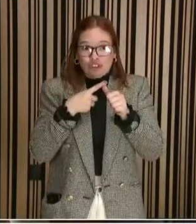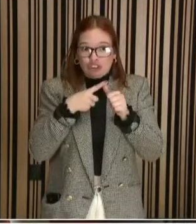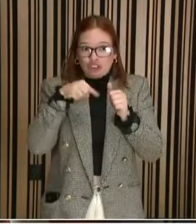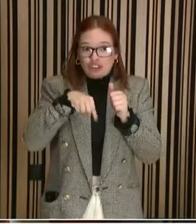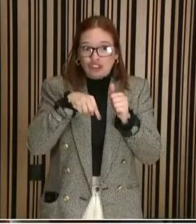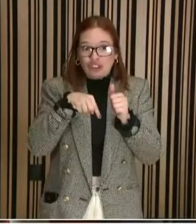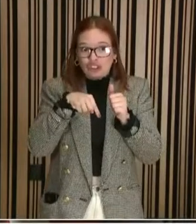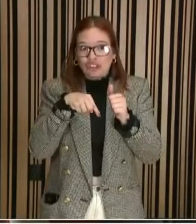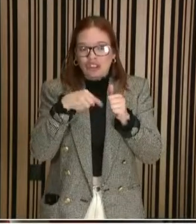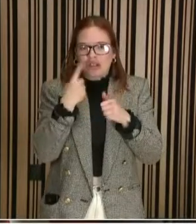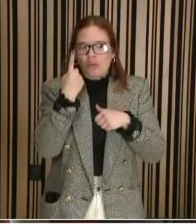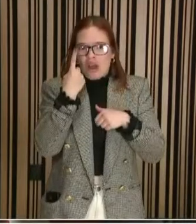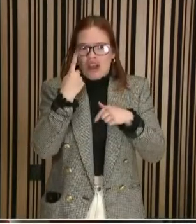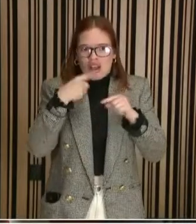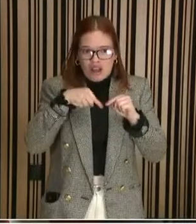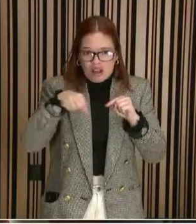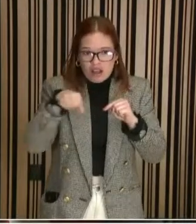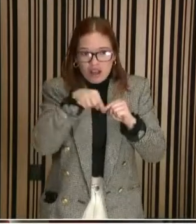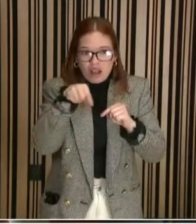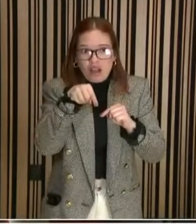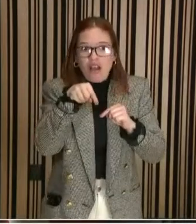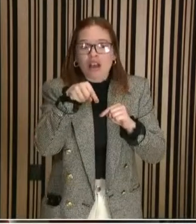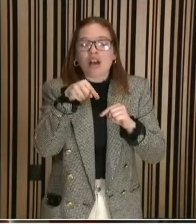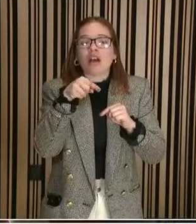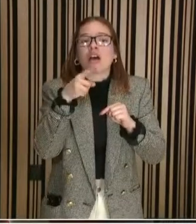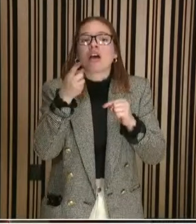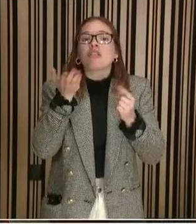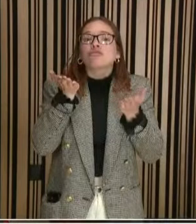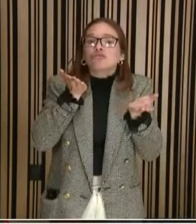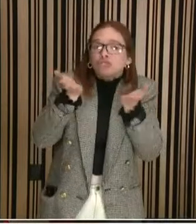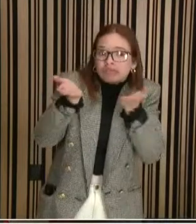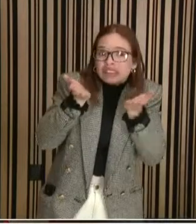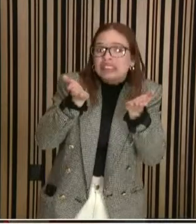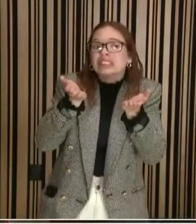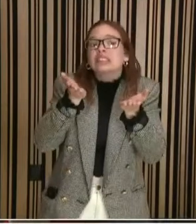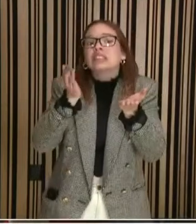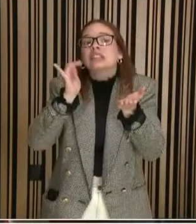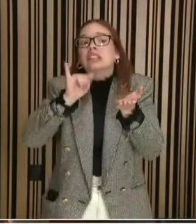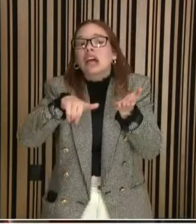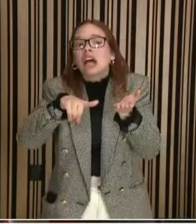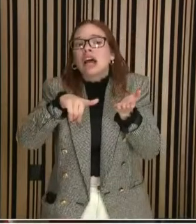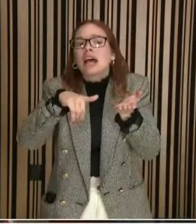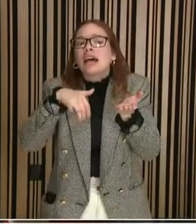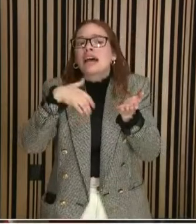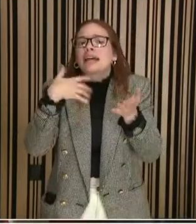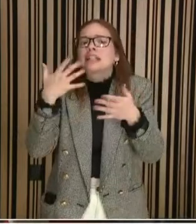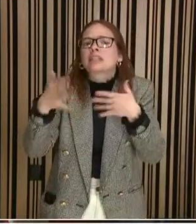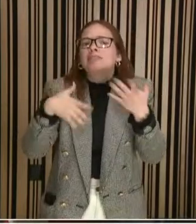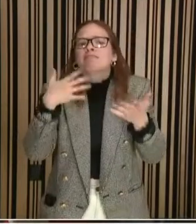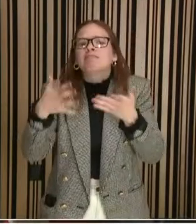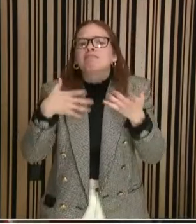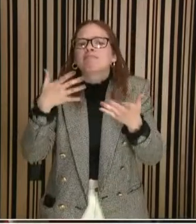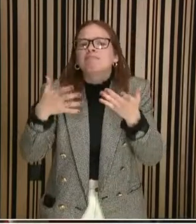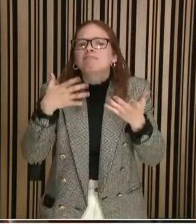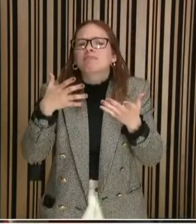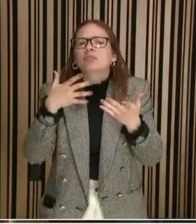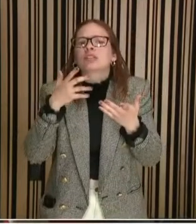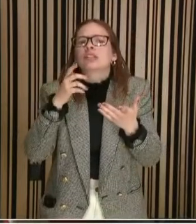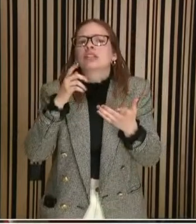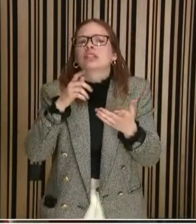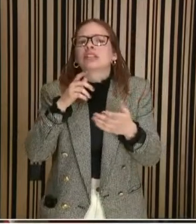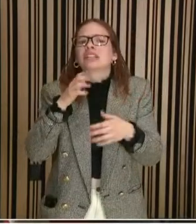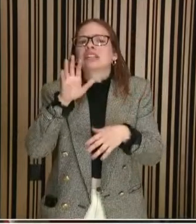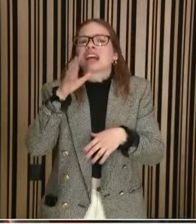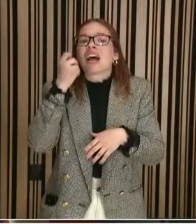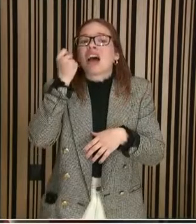a bus service is a much less expensive endeavor than it is now. So now we have a third-party company that provides